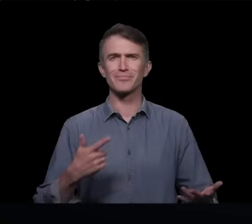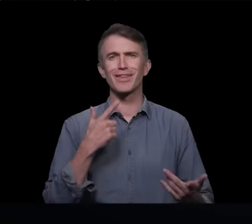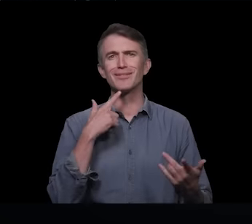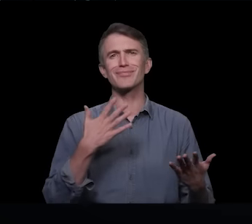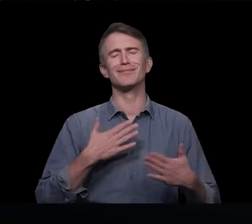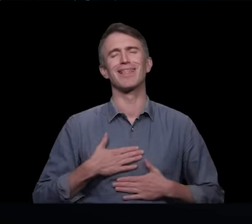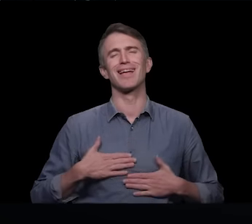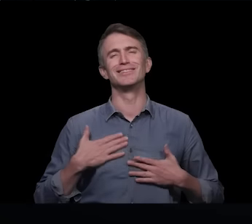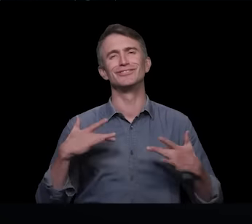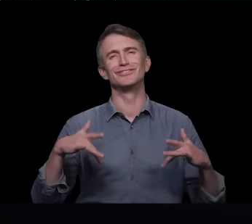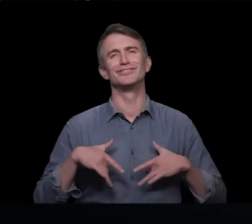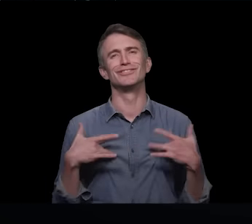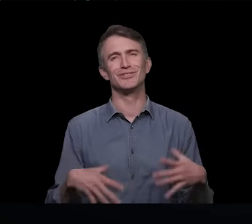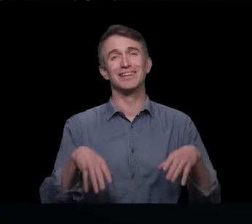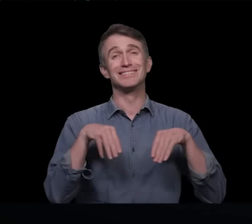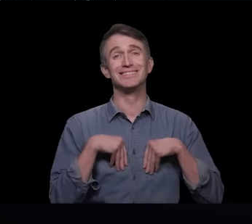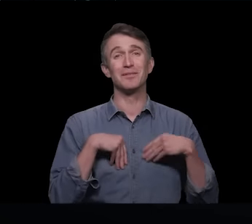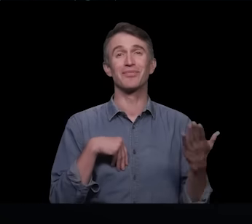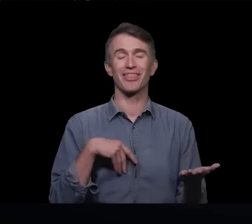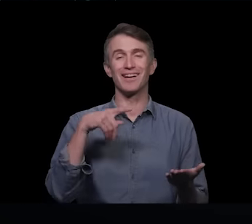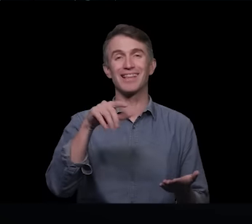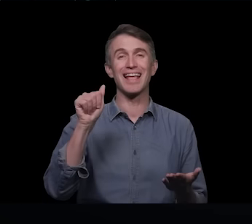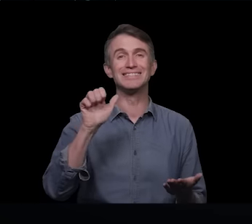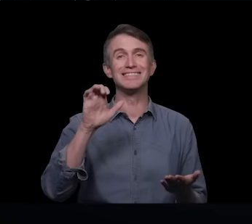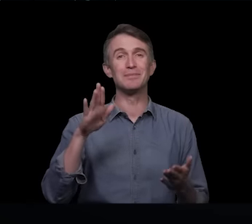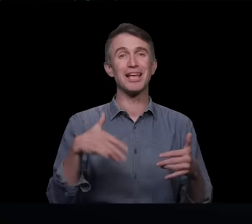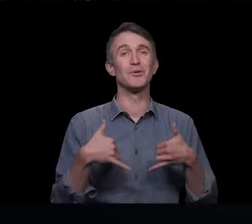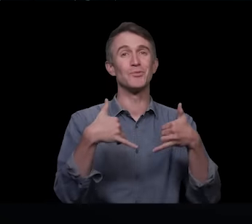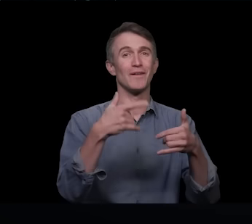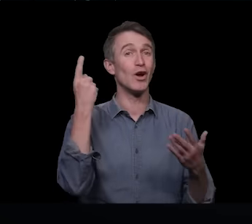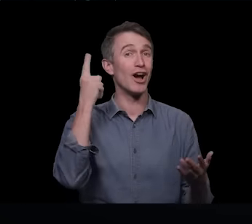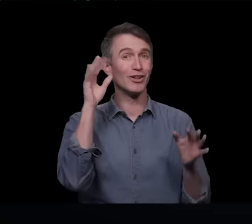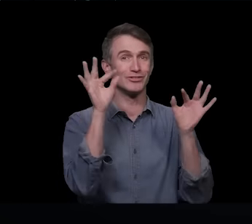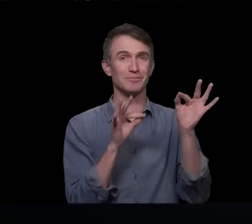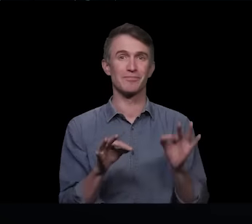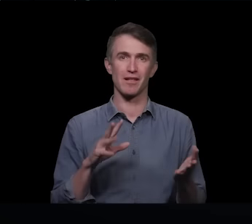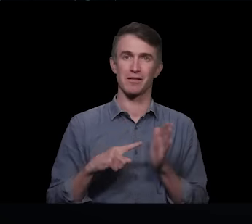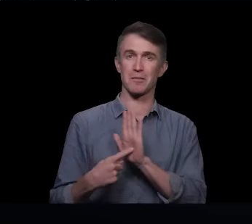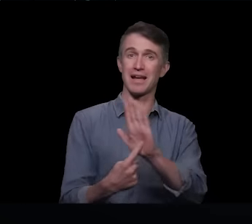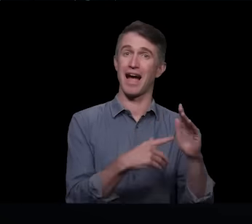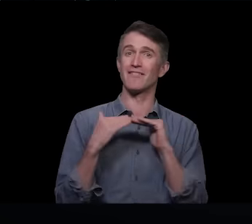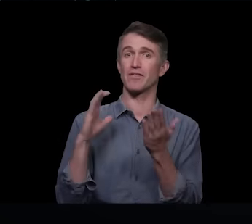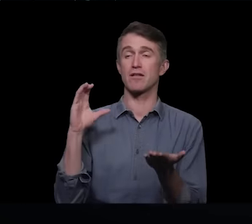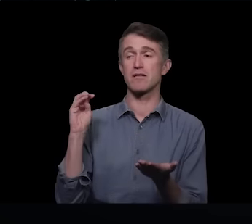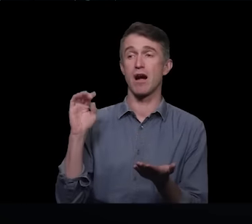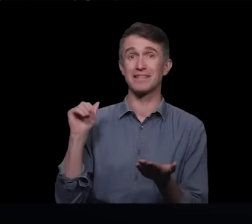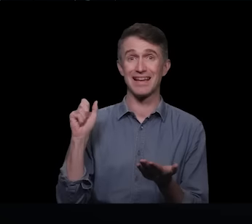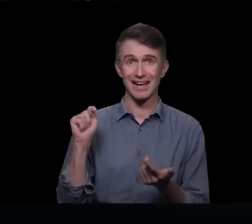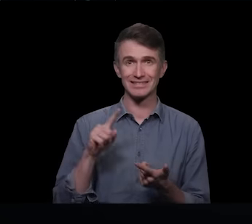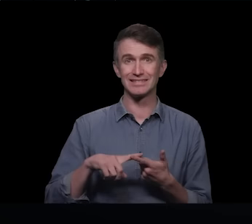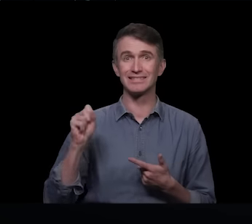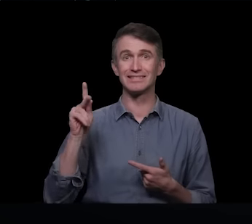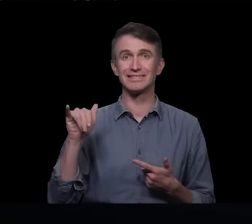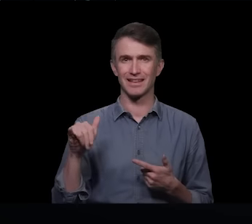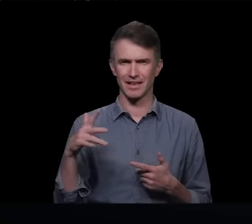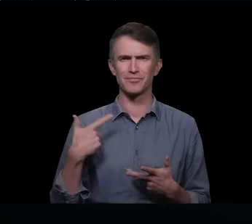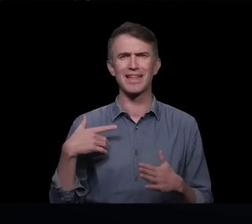It gives me great pleasure to accept the ACB Award for Audio Description on behalf of Comcast,